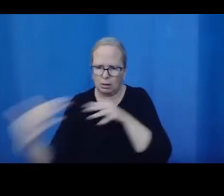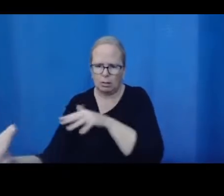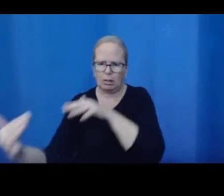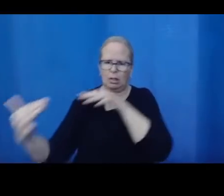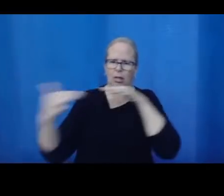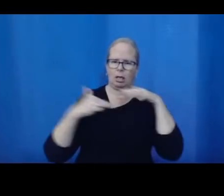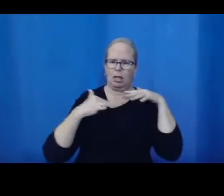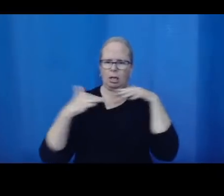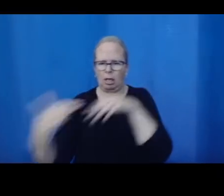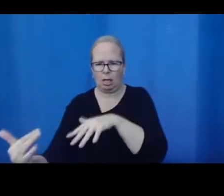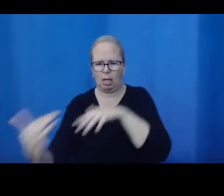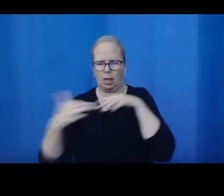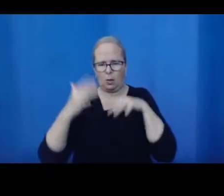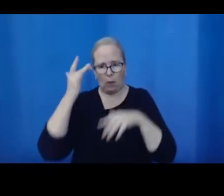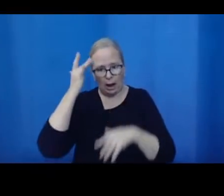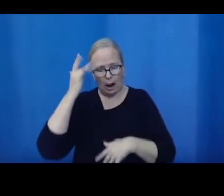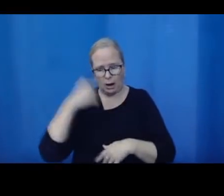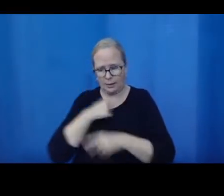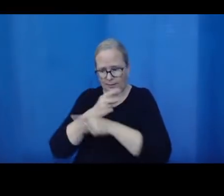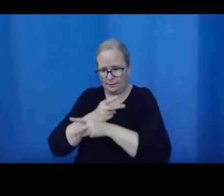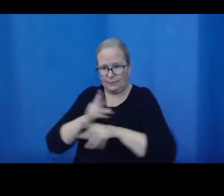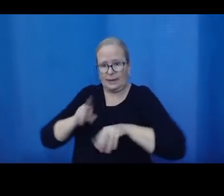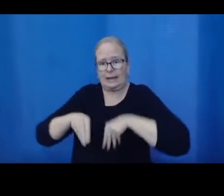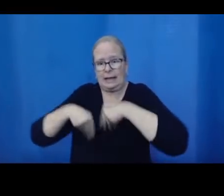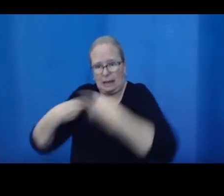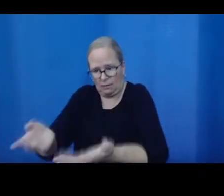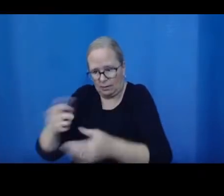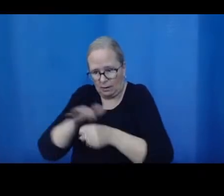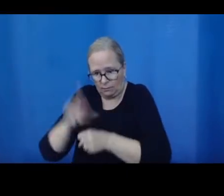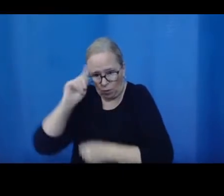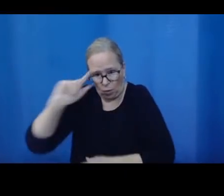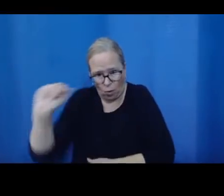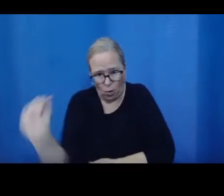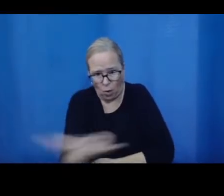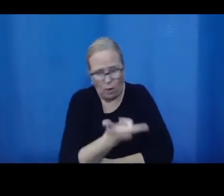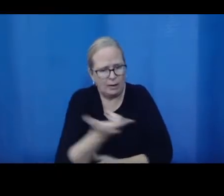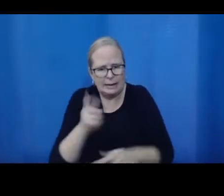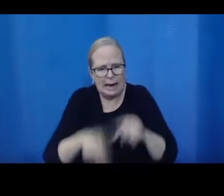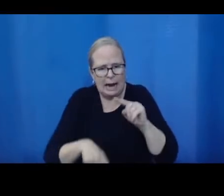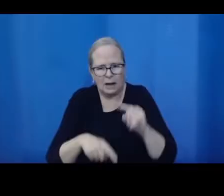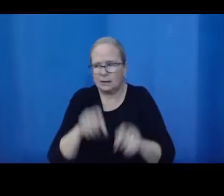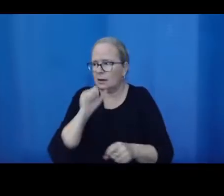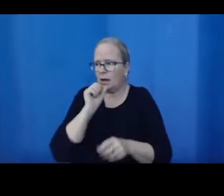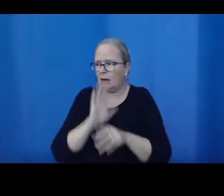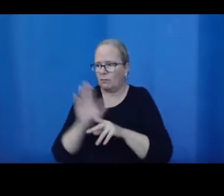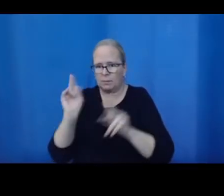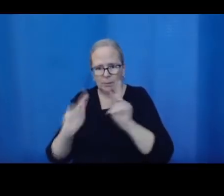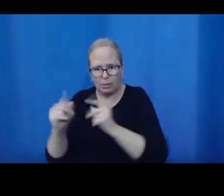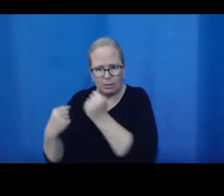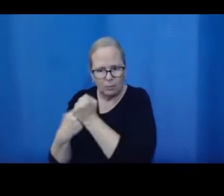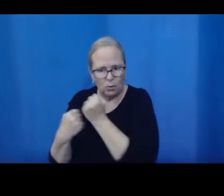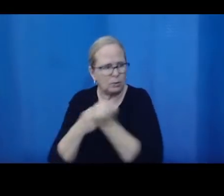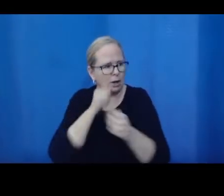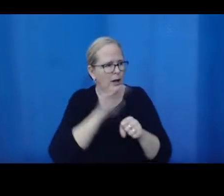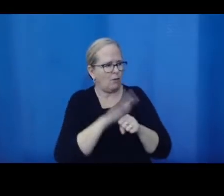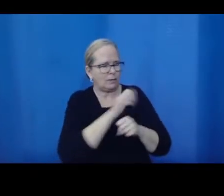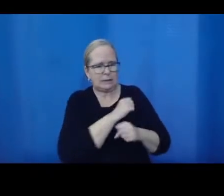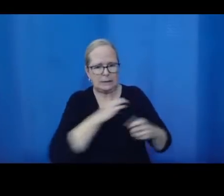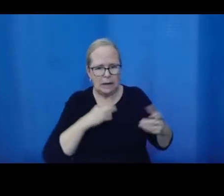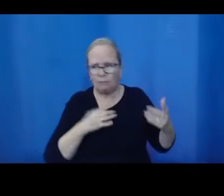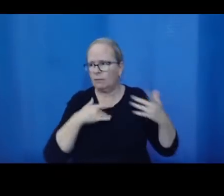care necessarily, all of these things, right? And so I think, again, normalizing the abnormal, this